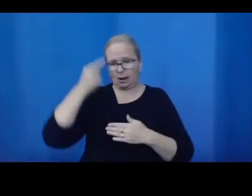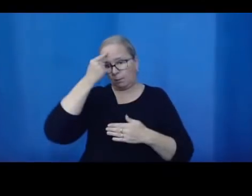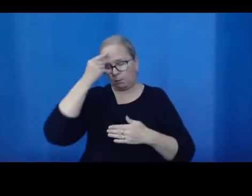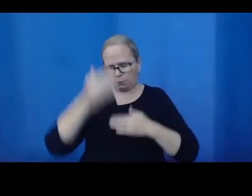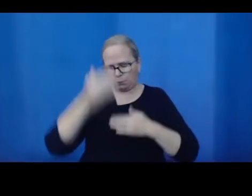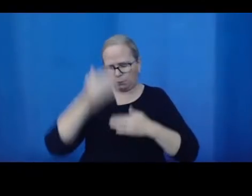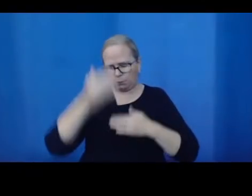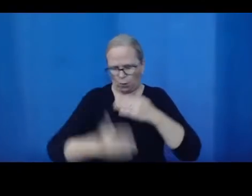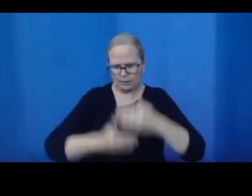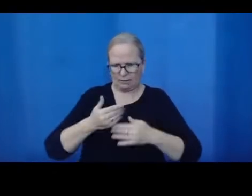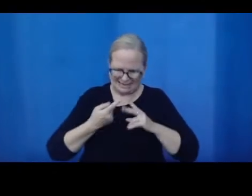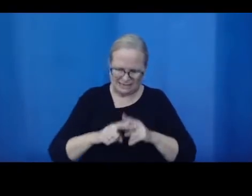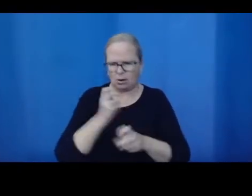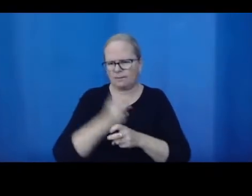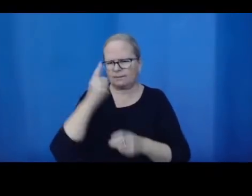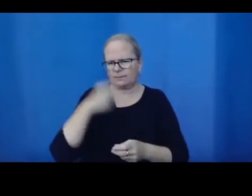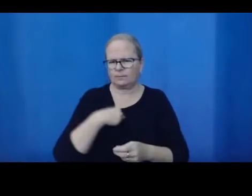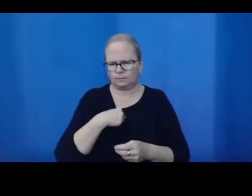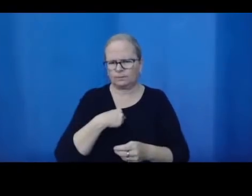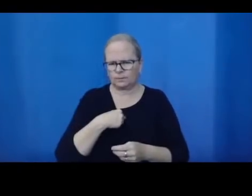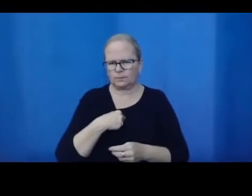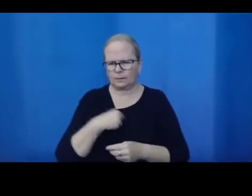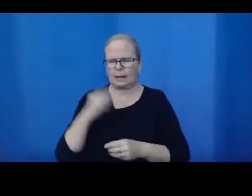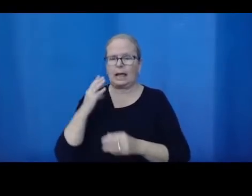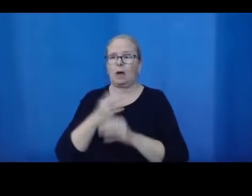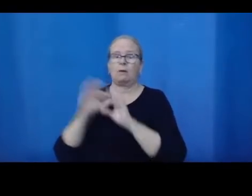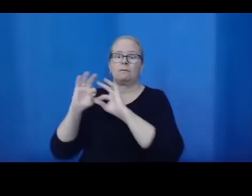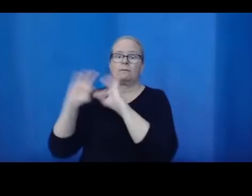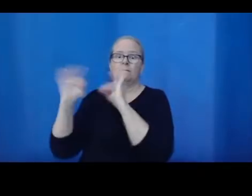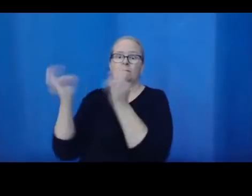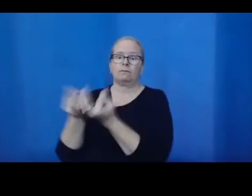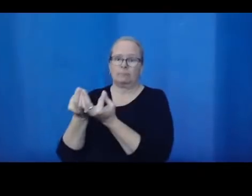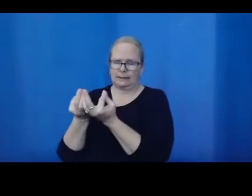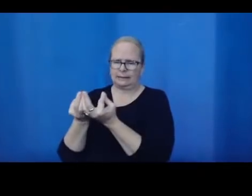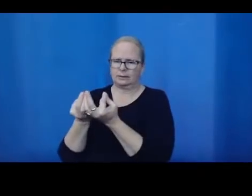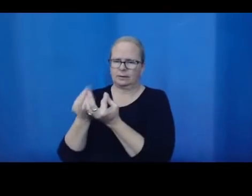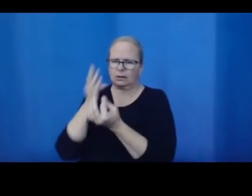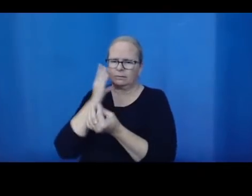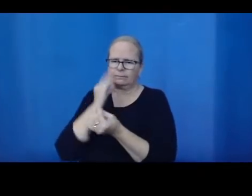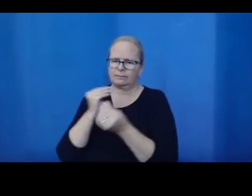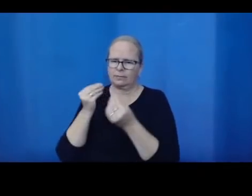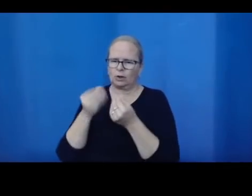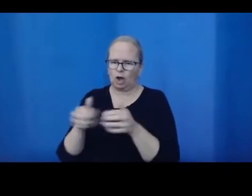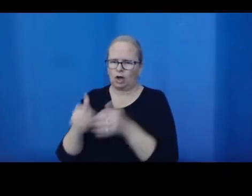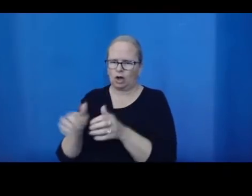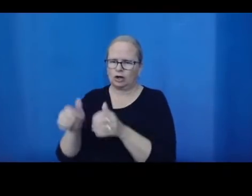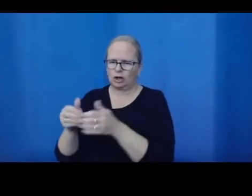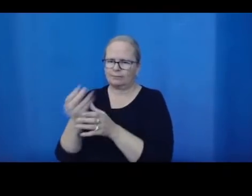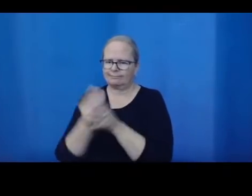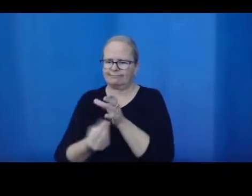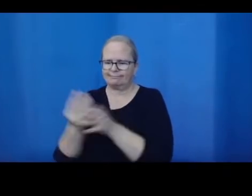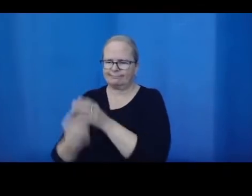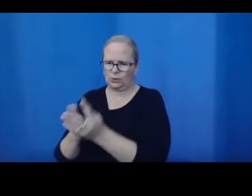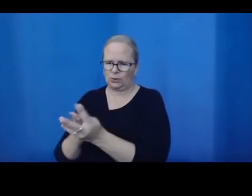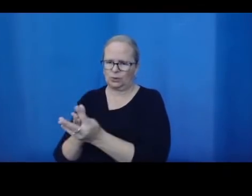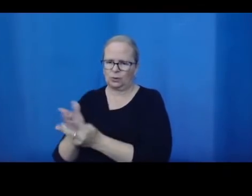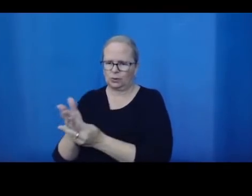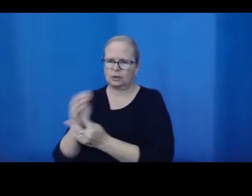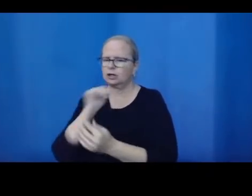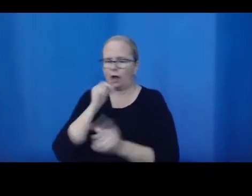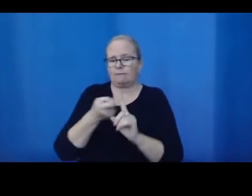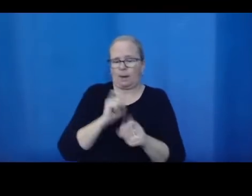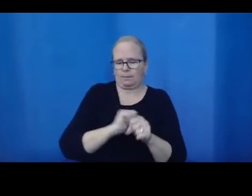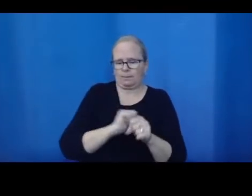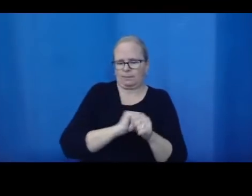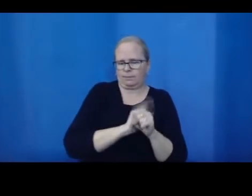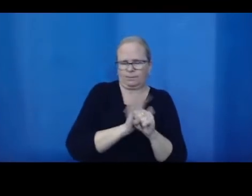not from the pandemic, but during. And so it becomes a lot harder to process when we don't have the familiar